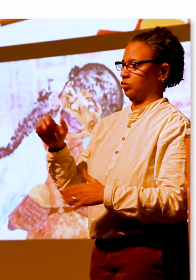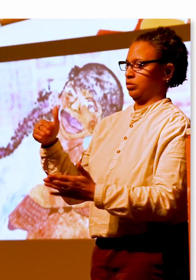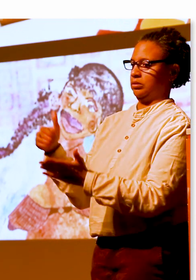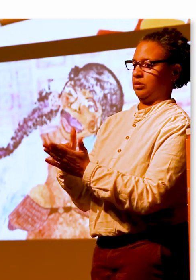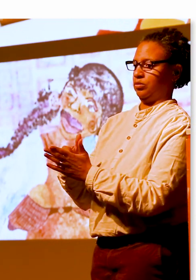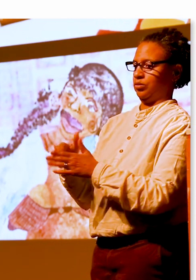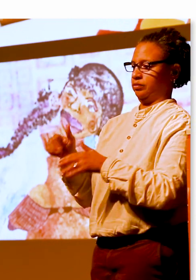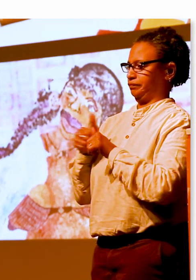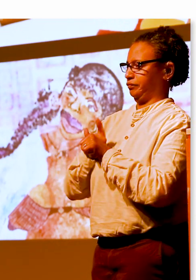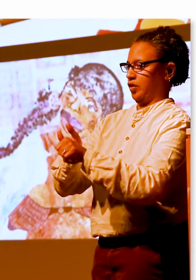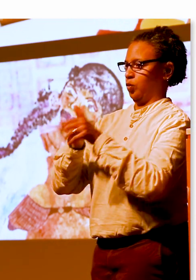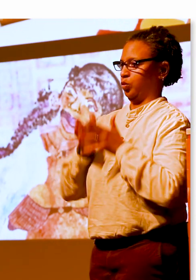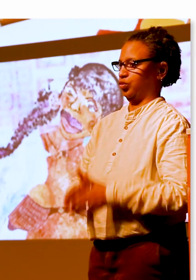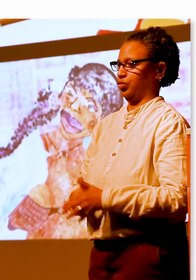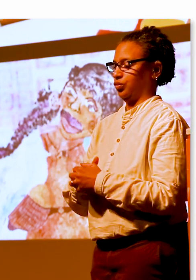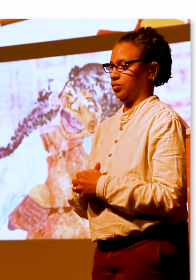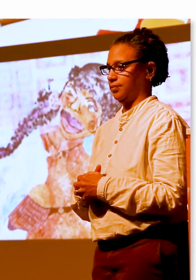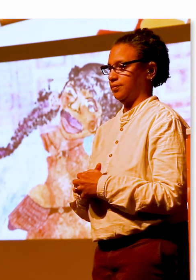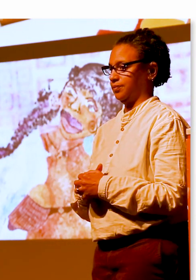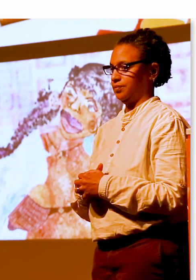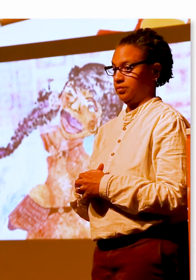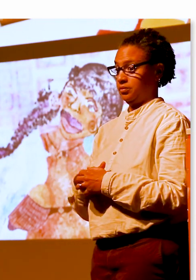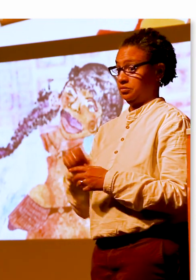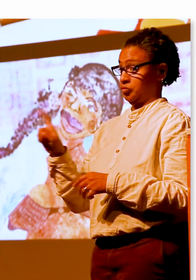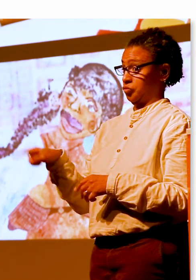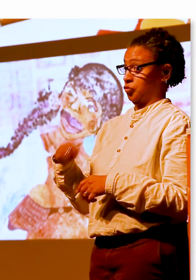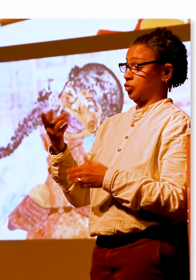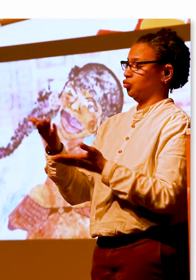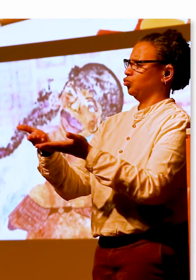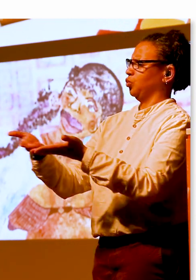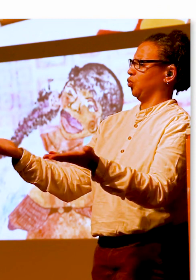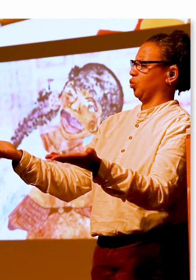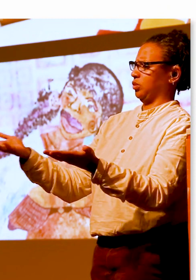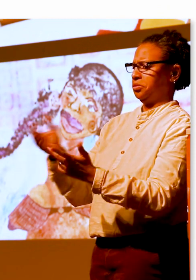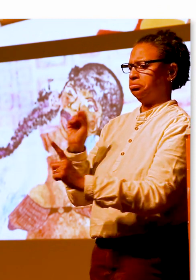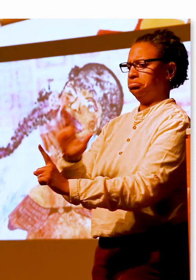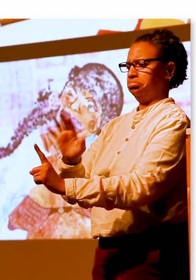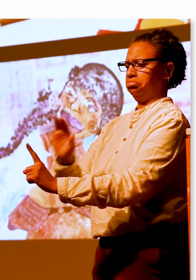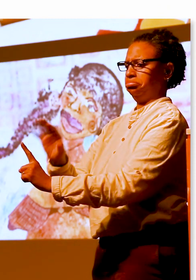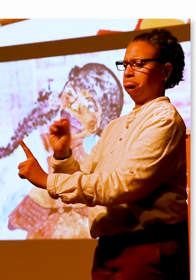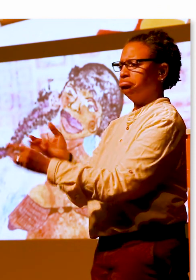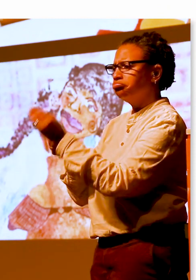as a primary resource tool for people to be inspired by Black artists.